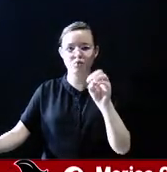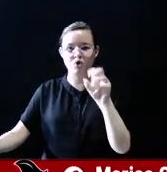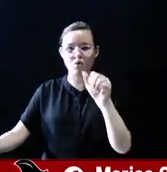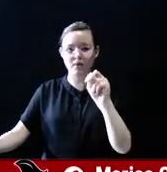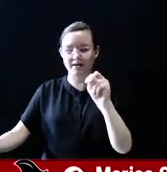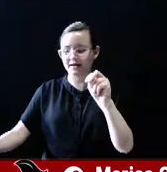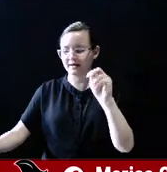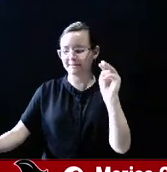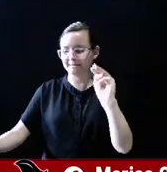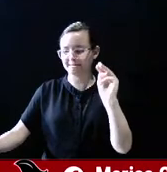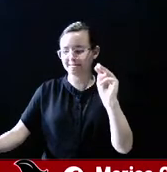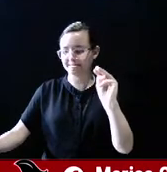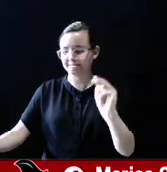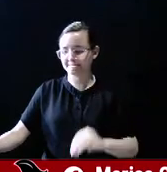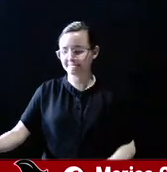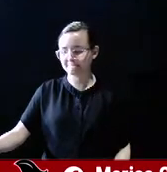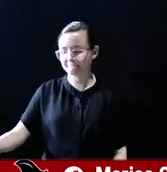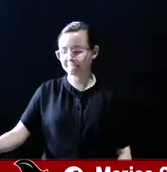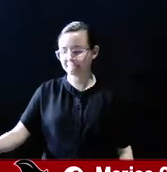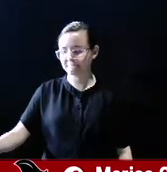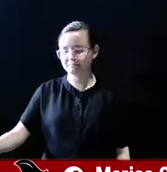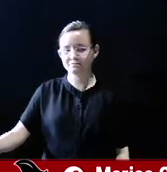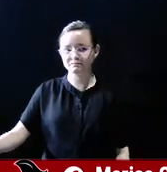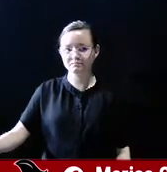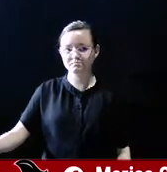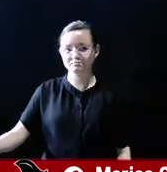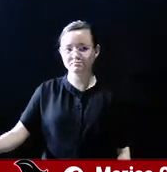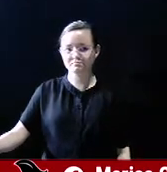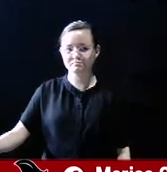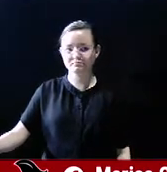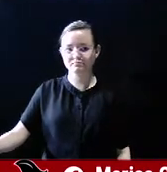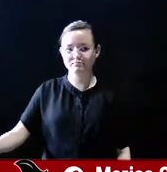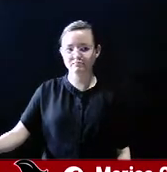Rowan Josiah Matthew.